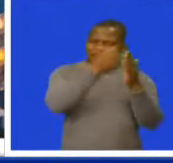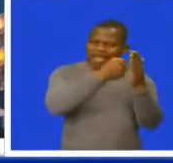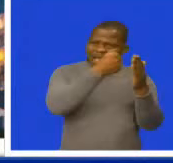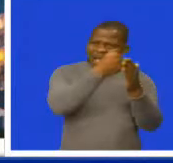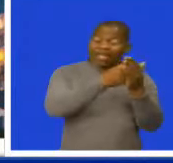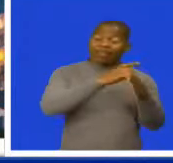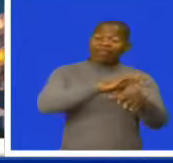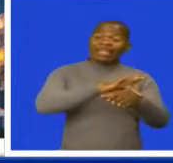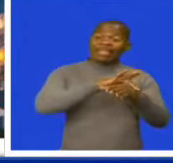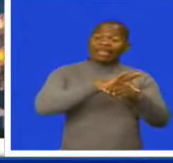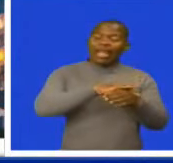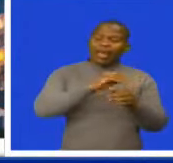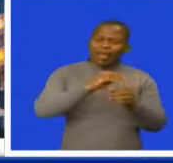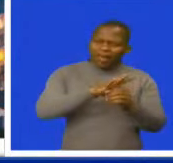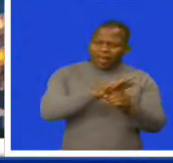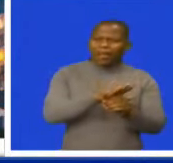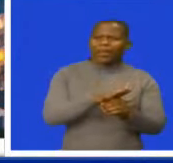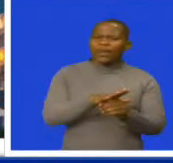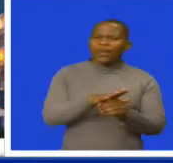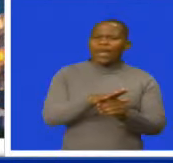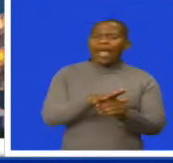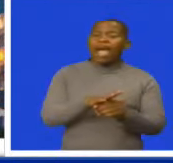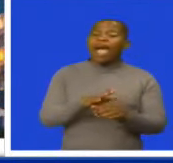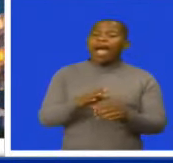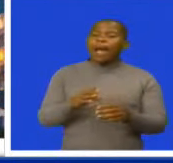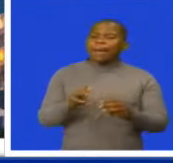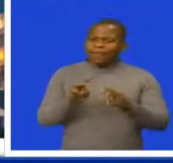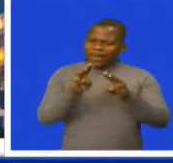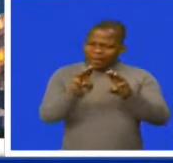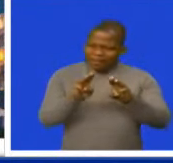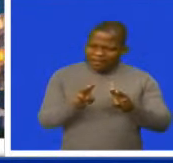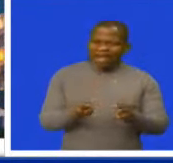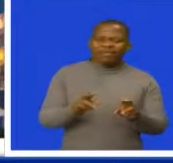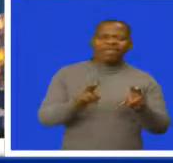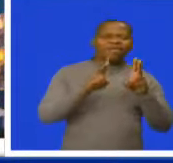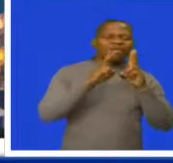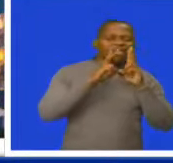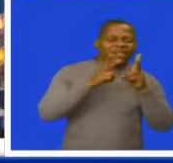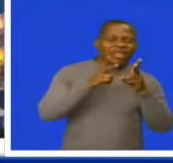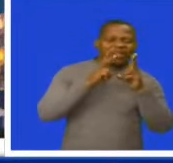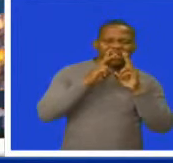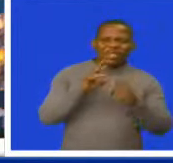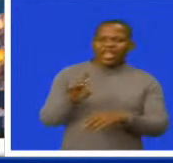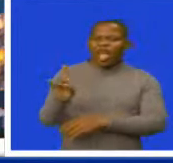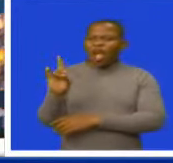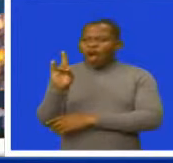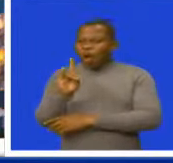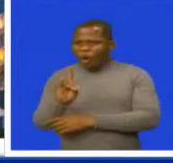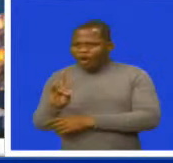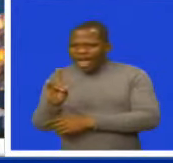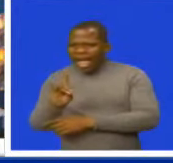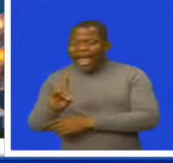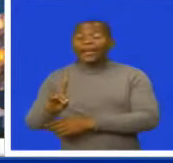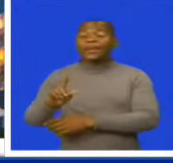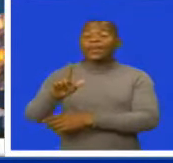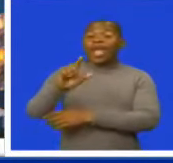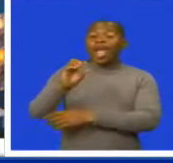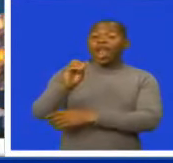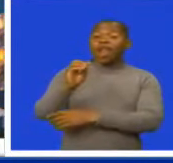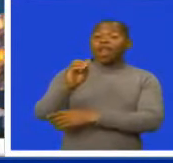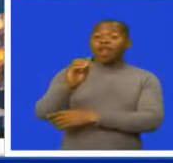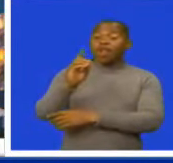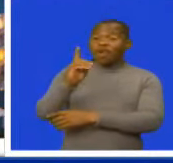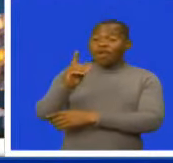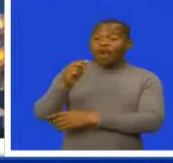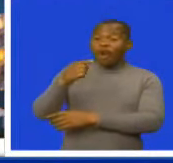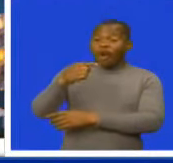loku nayidumisela kanye nekuniketa tindzawo tekuvakasha stembu sekutsike tiyayilandzela yonke imisimeto yekucinisekisa